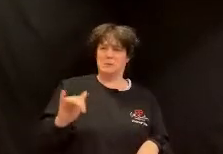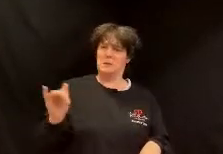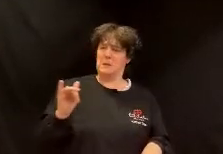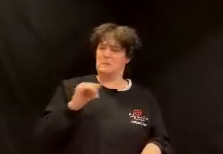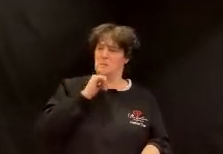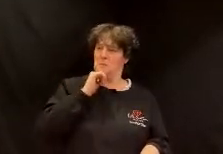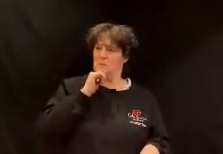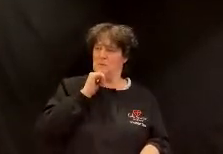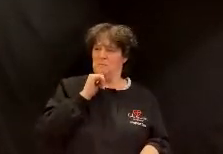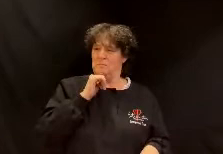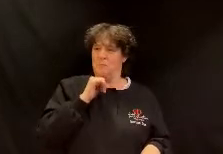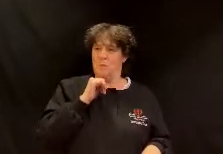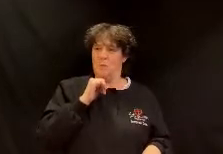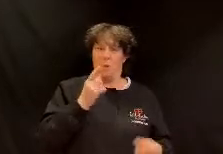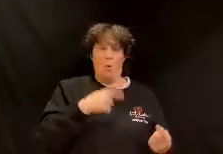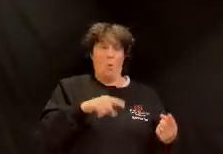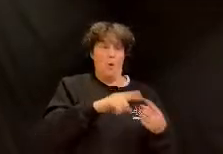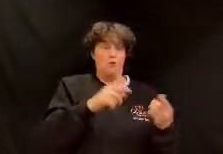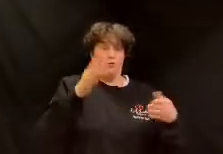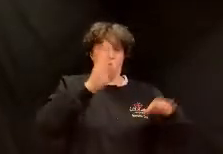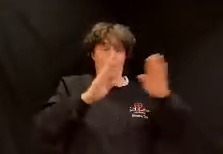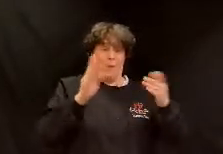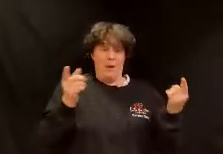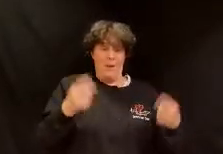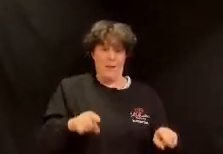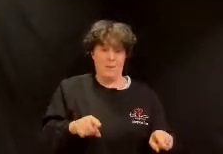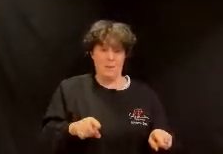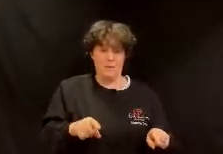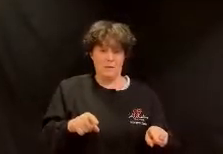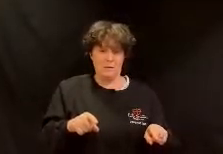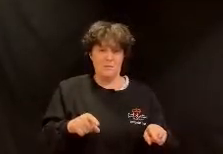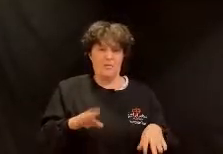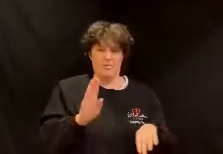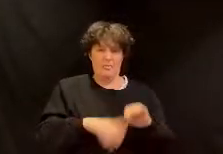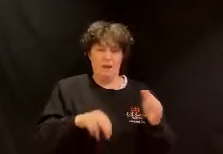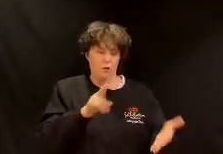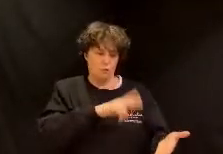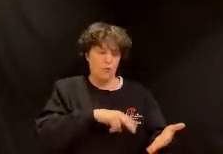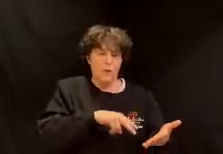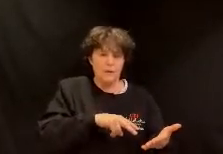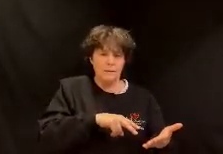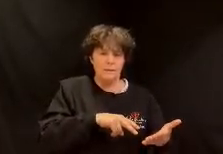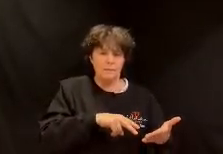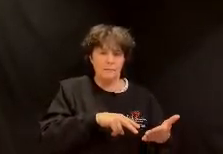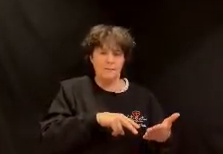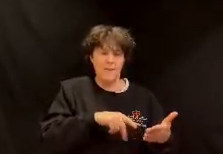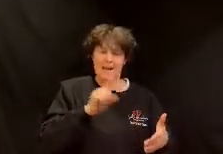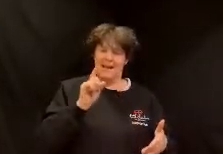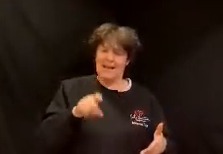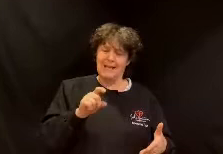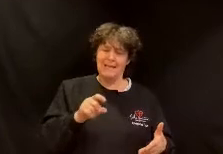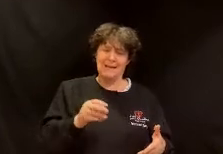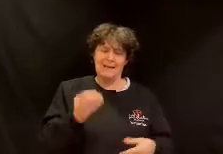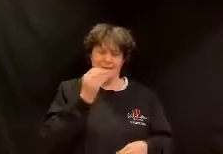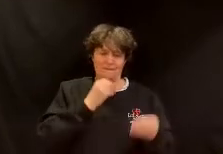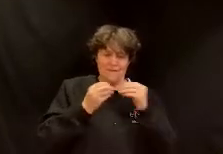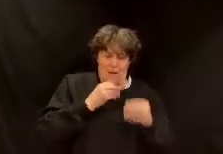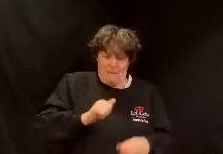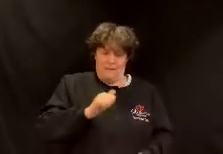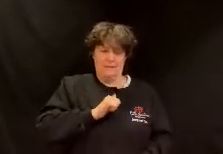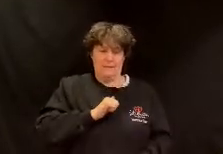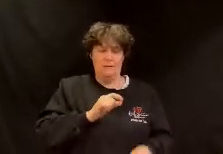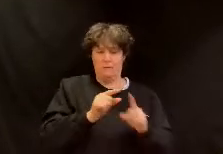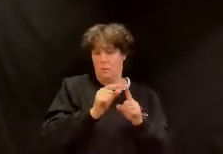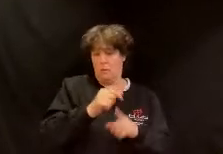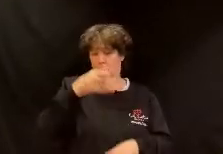difficulties. When we need to go to the Bible on a consistent basis, I need to feed myself the Word of